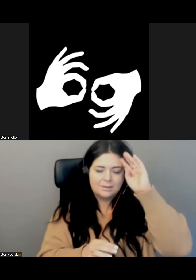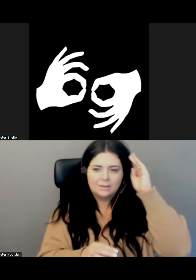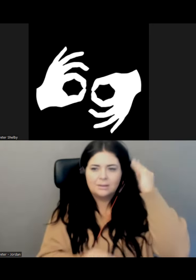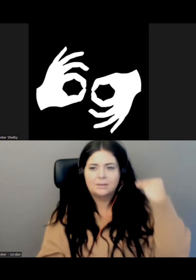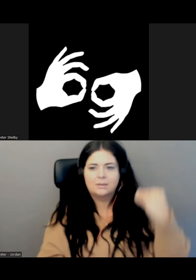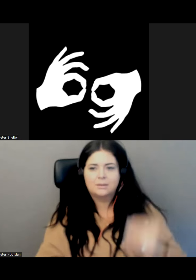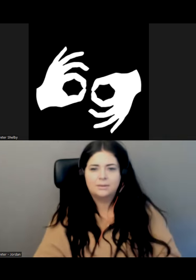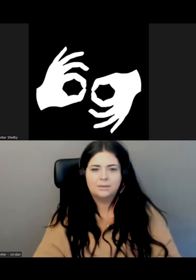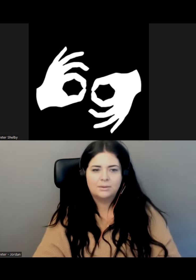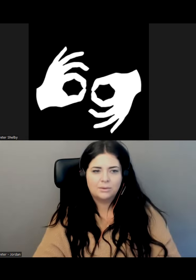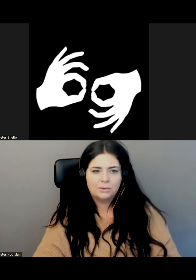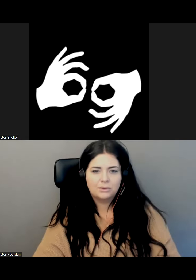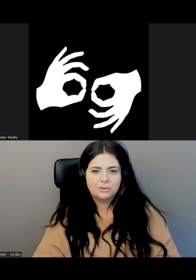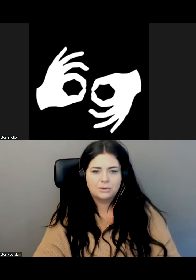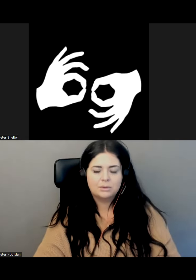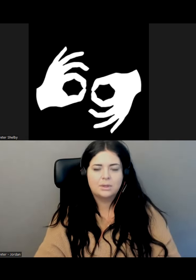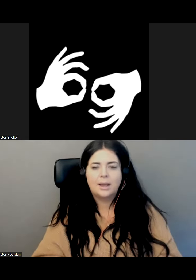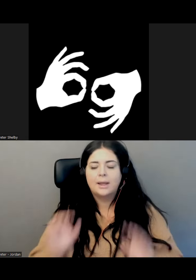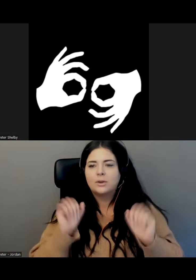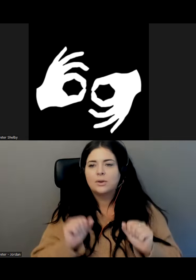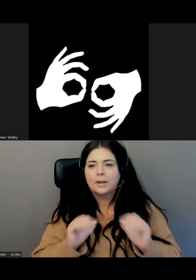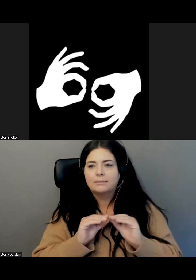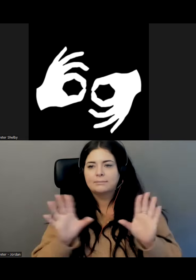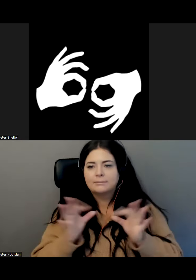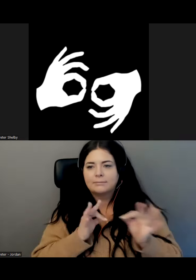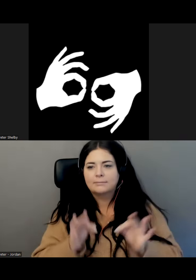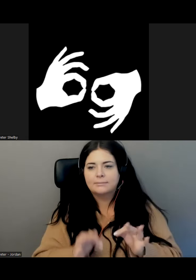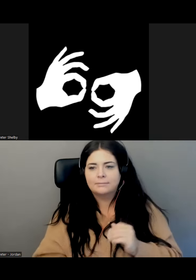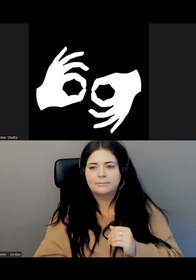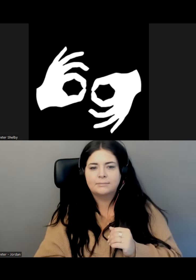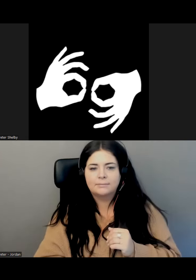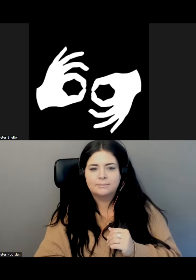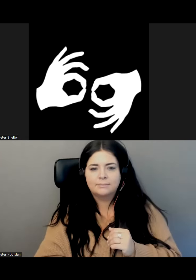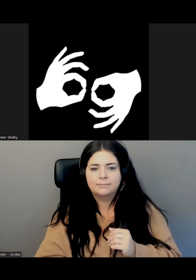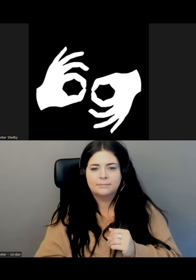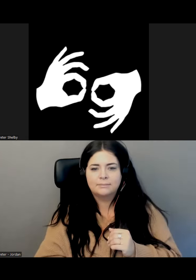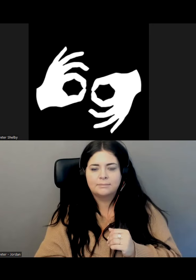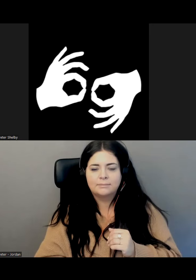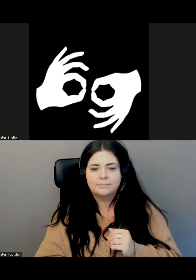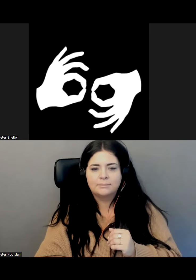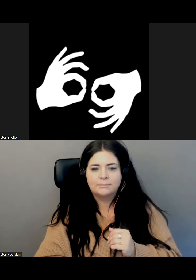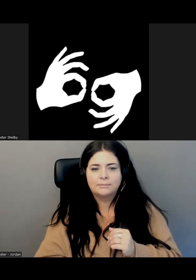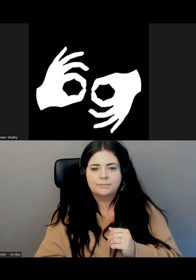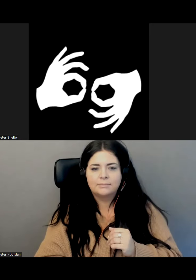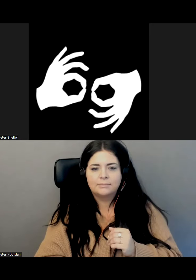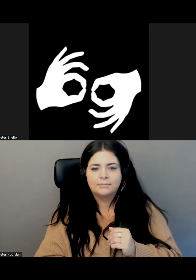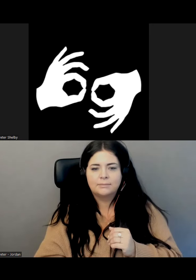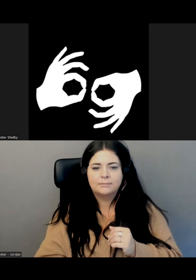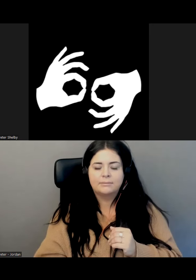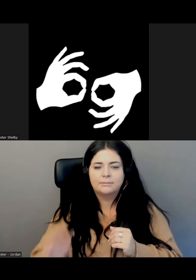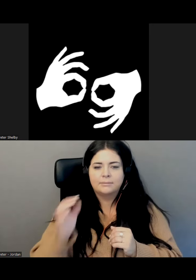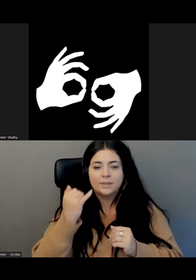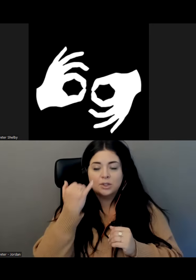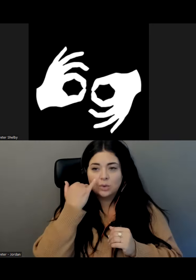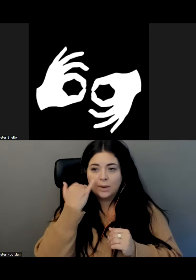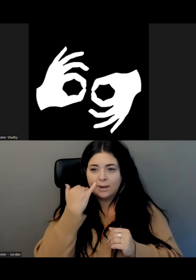picture of what your hearing loss may look like. If someone has their TV or radio turned up higher than others prefer around